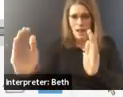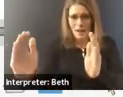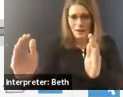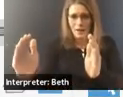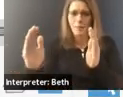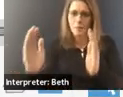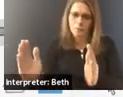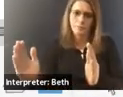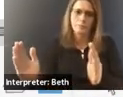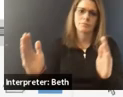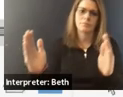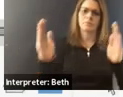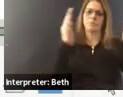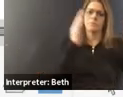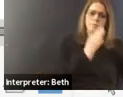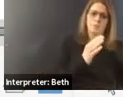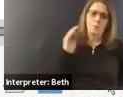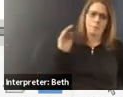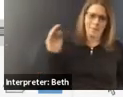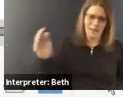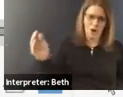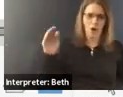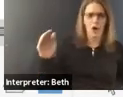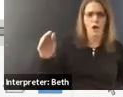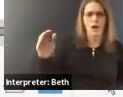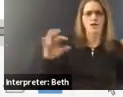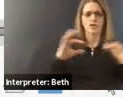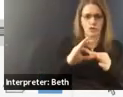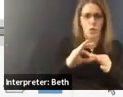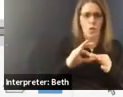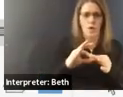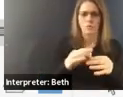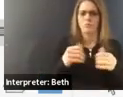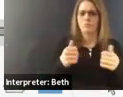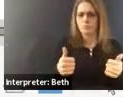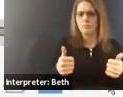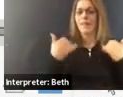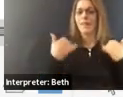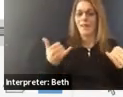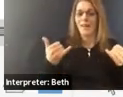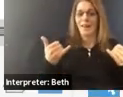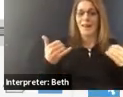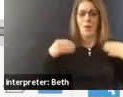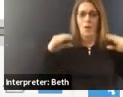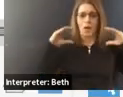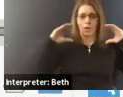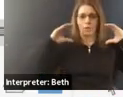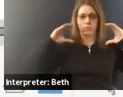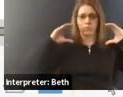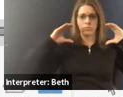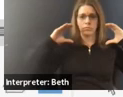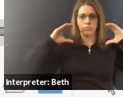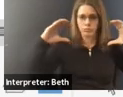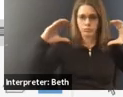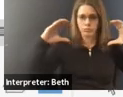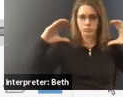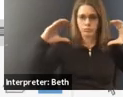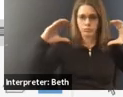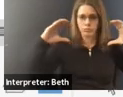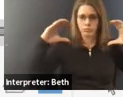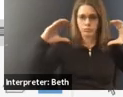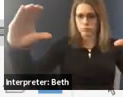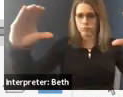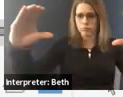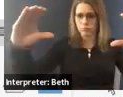plane. Join them. That's great. And now I have this element sitting right there. Let's do a quick sketch